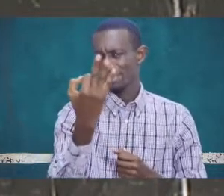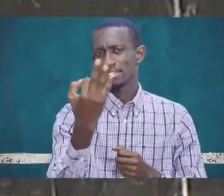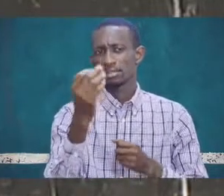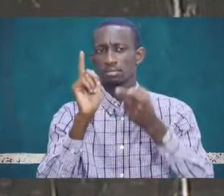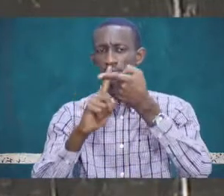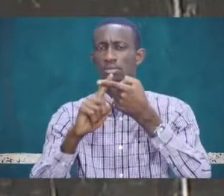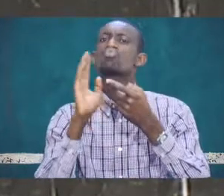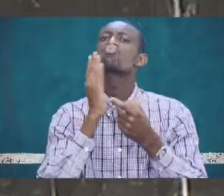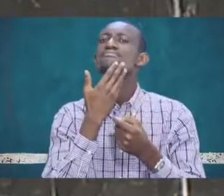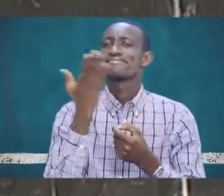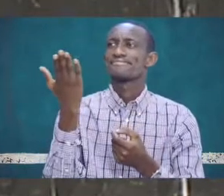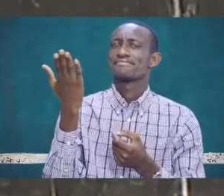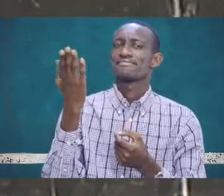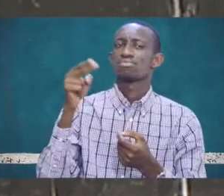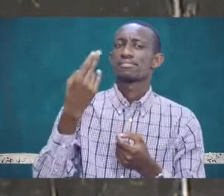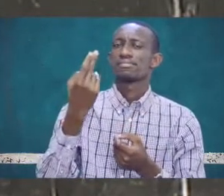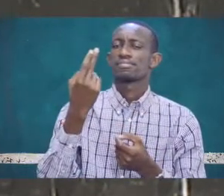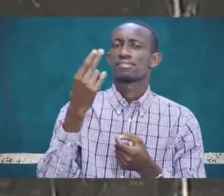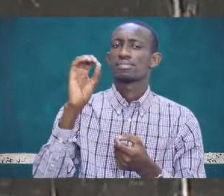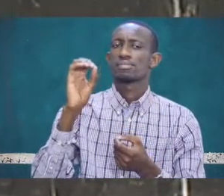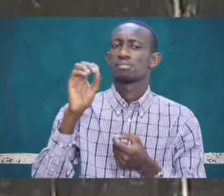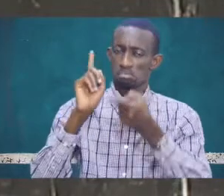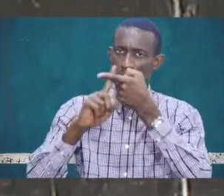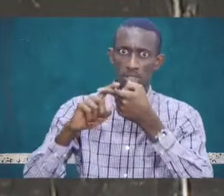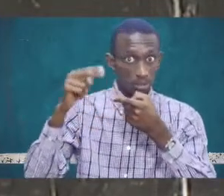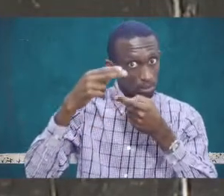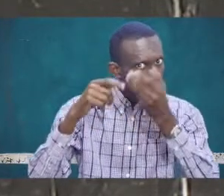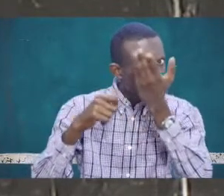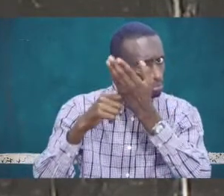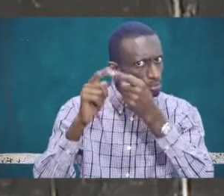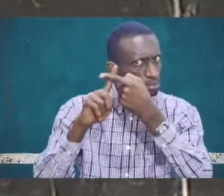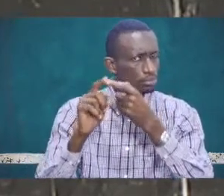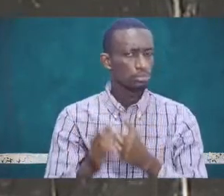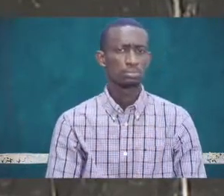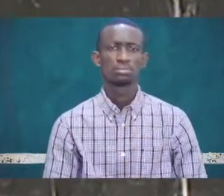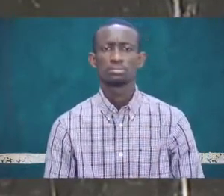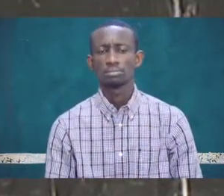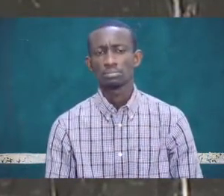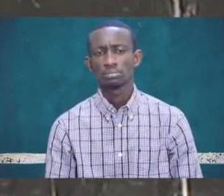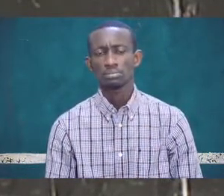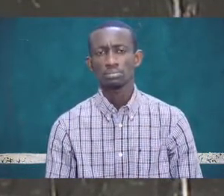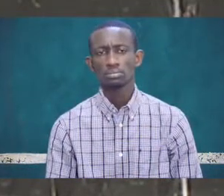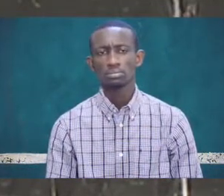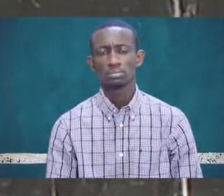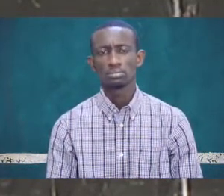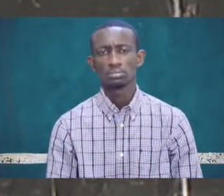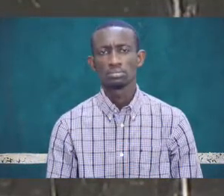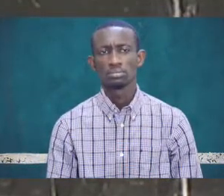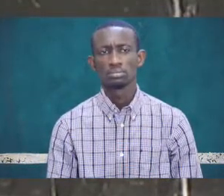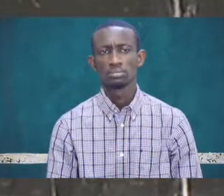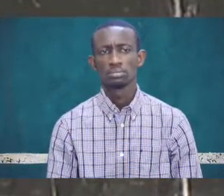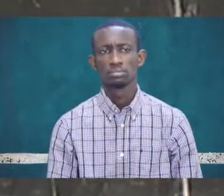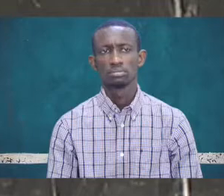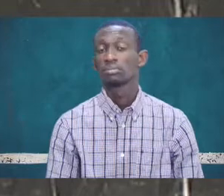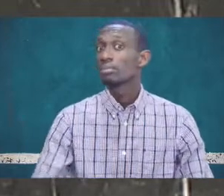water, then plus the hydrogen. The hydrogen now combines